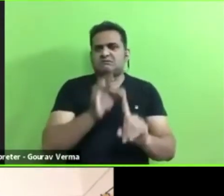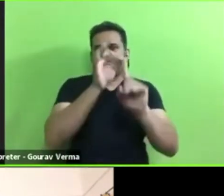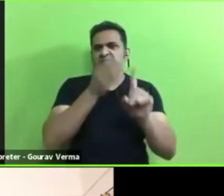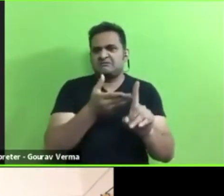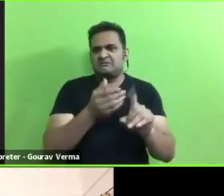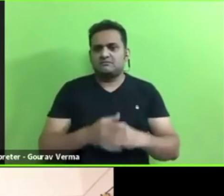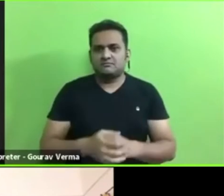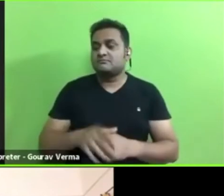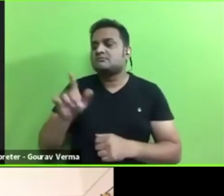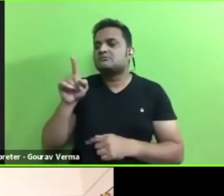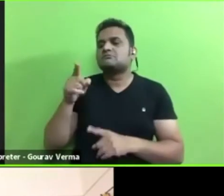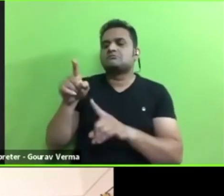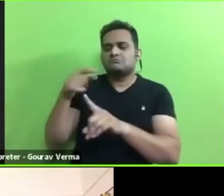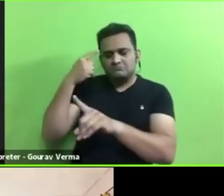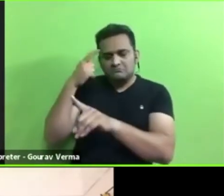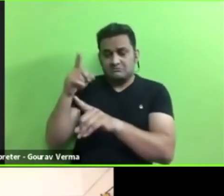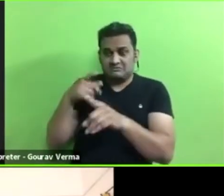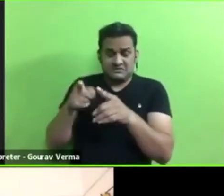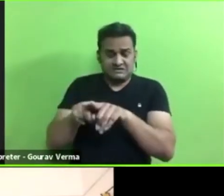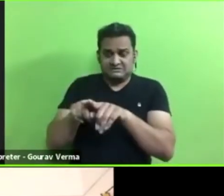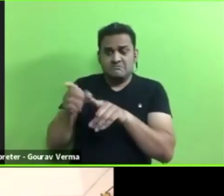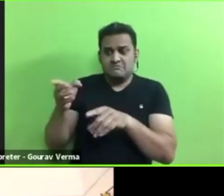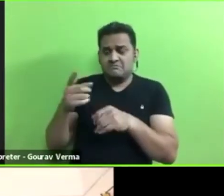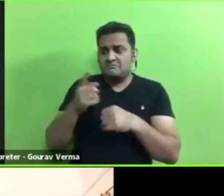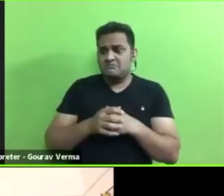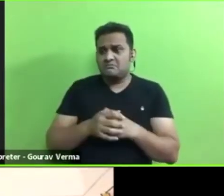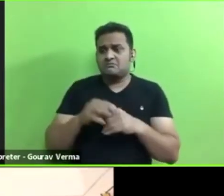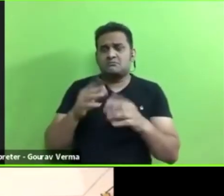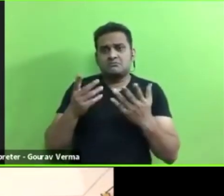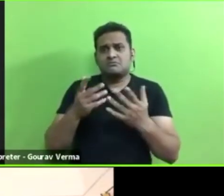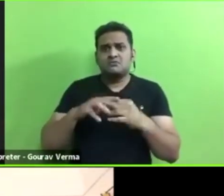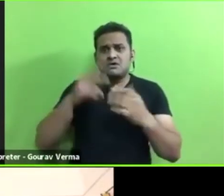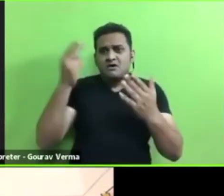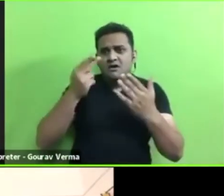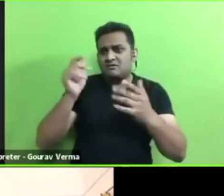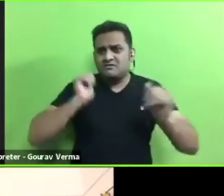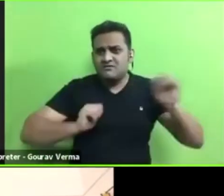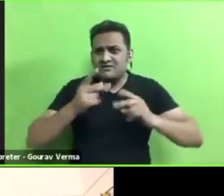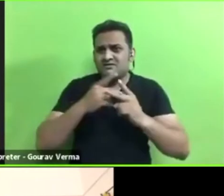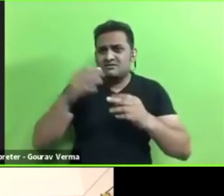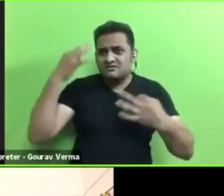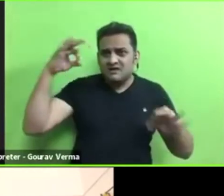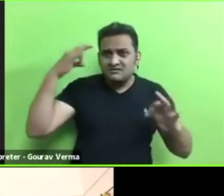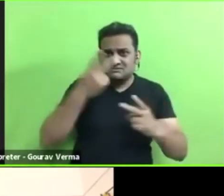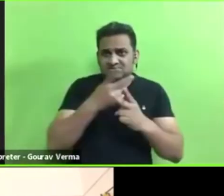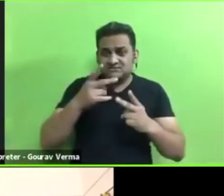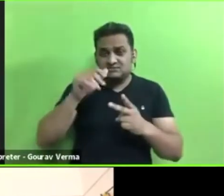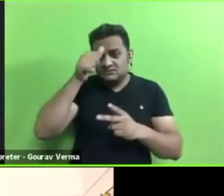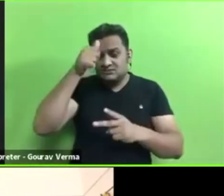To advance that thought, same happens in the performance arts, mostly the classical dance forms.